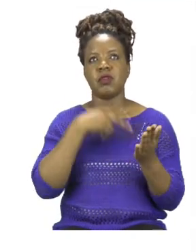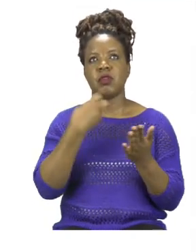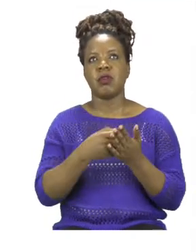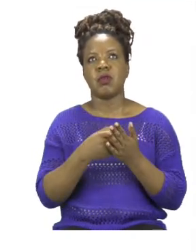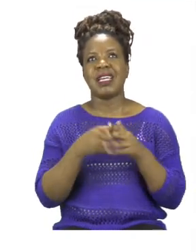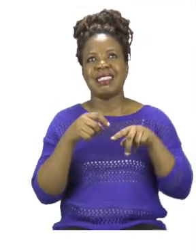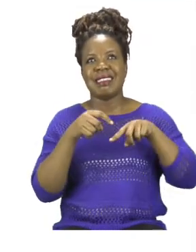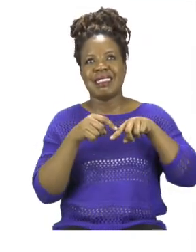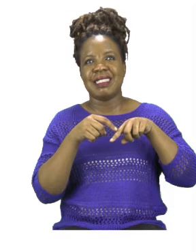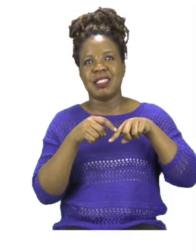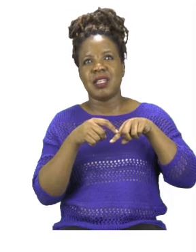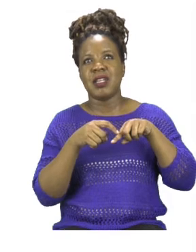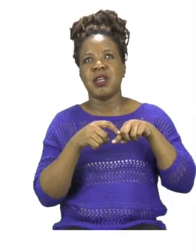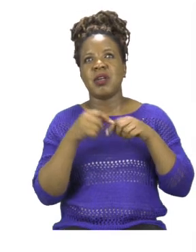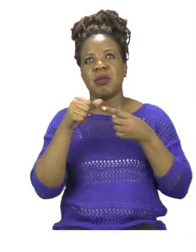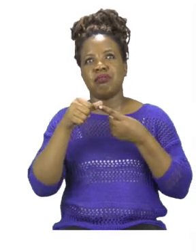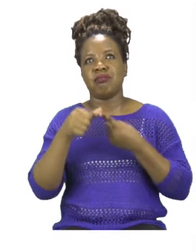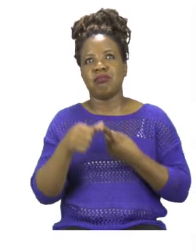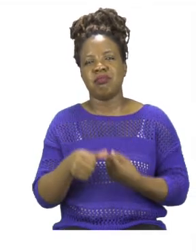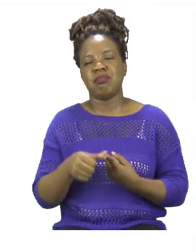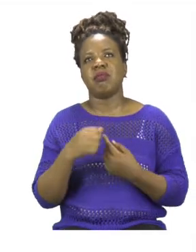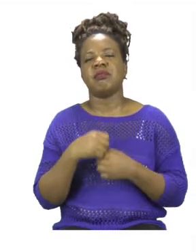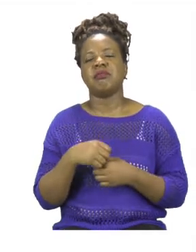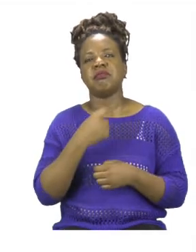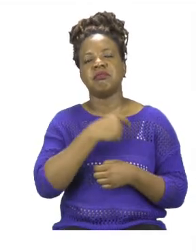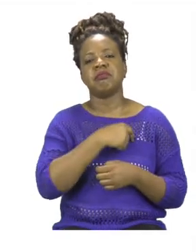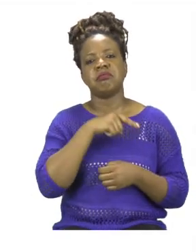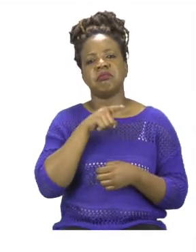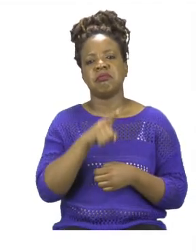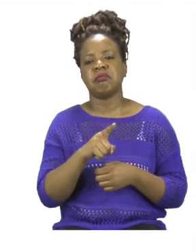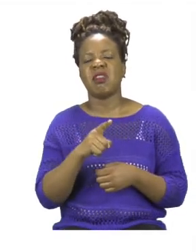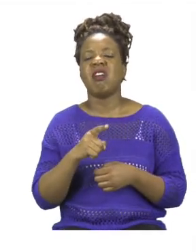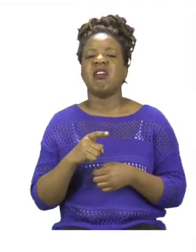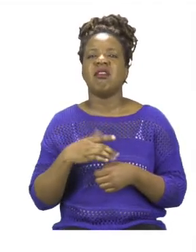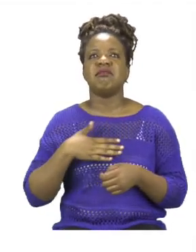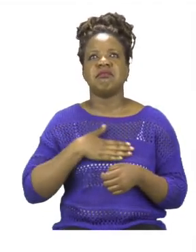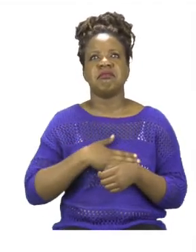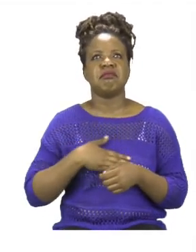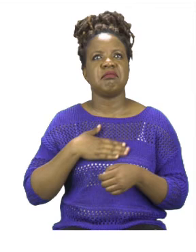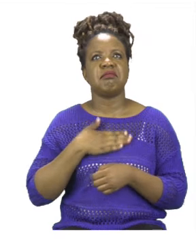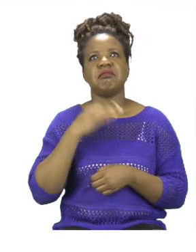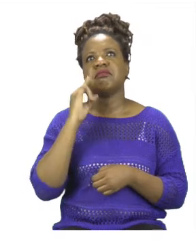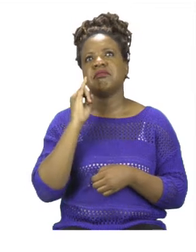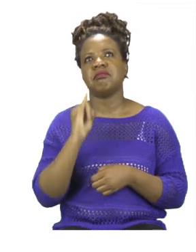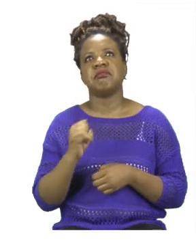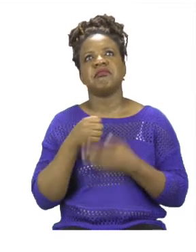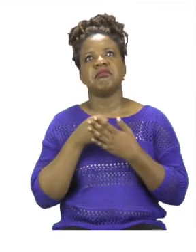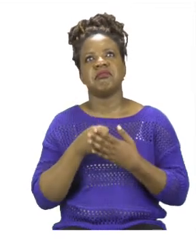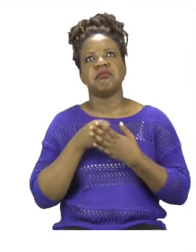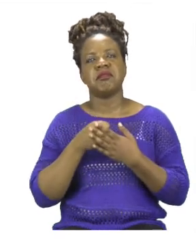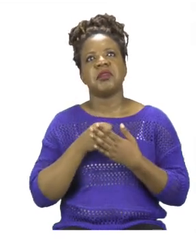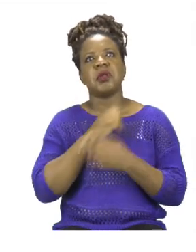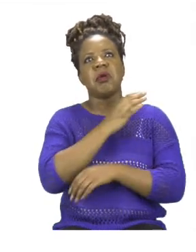felt so sad and tried her best to help him and comfort him. So in this